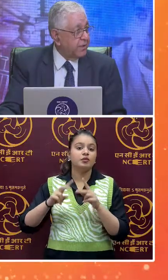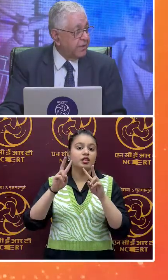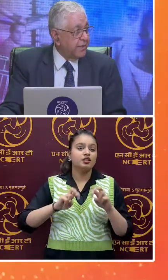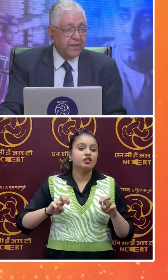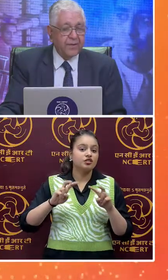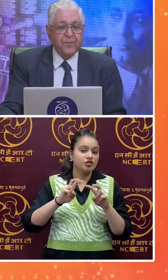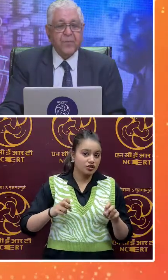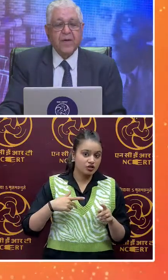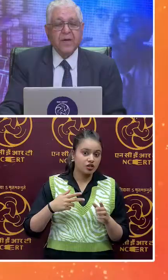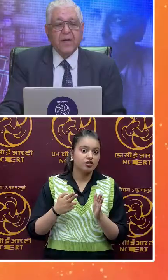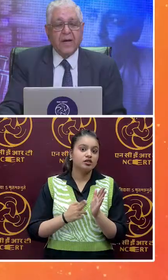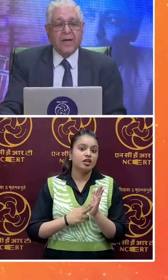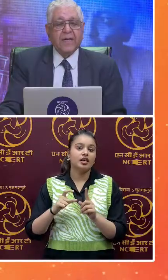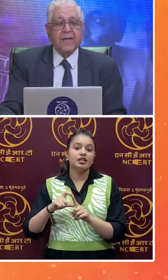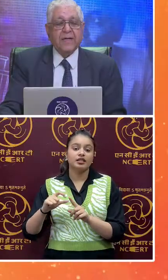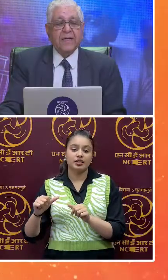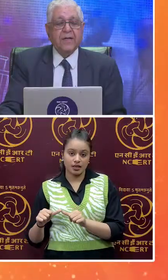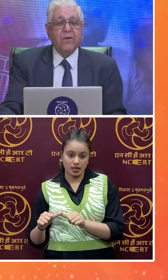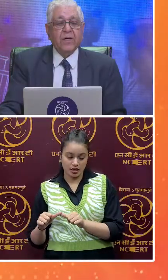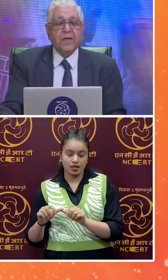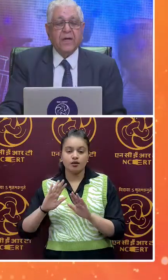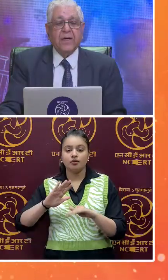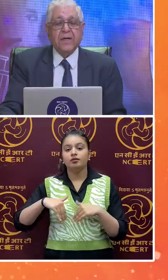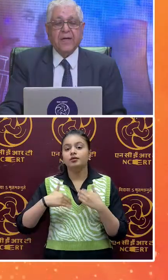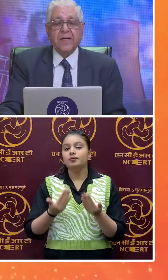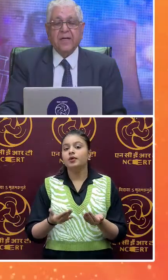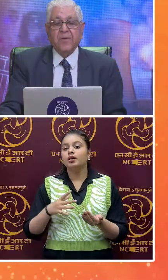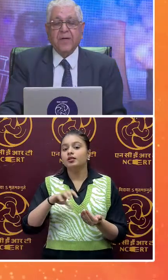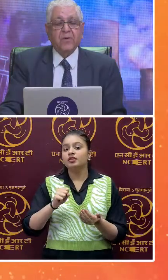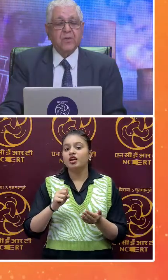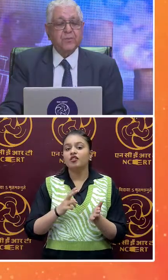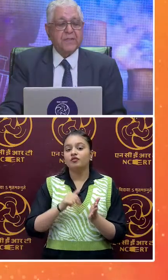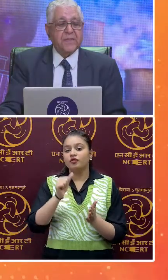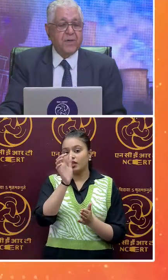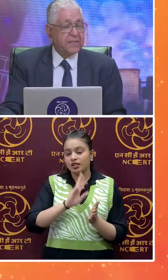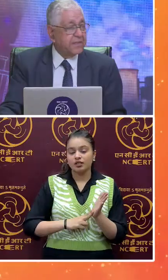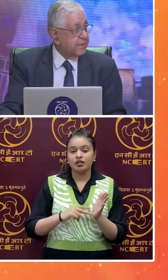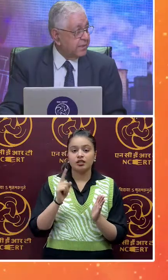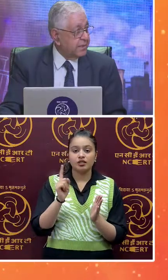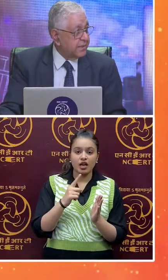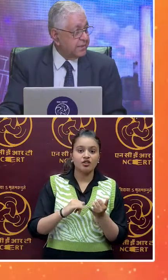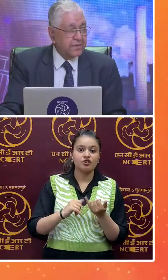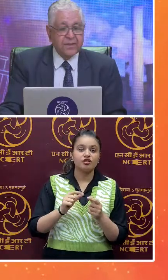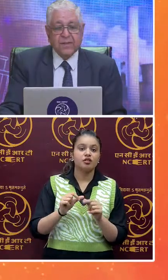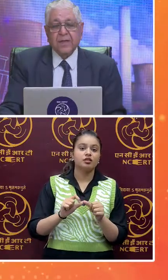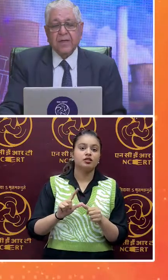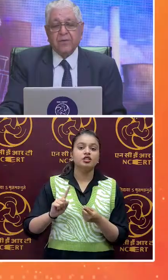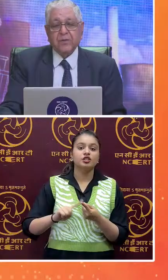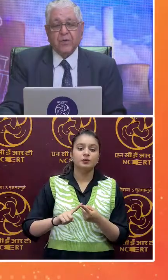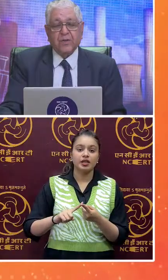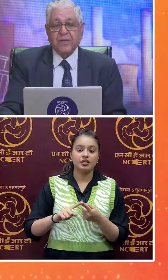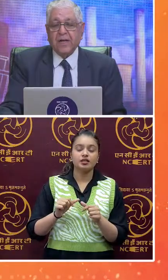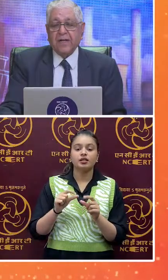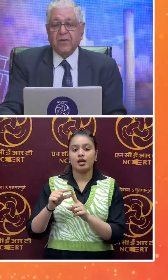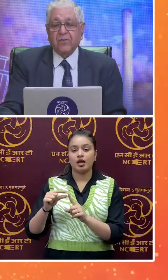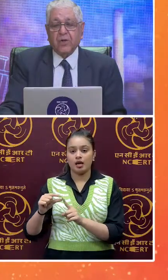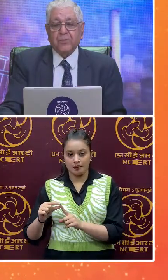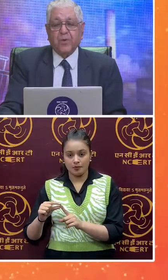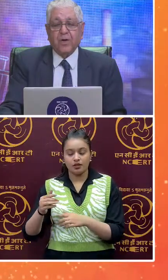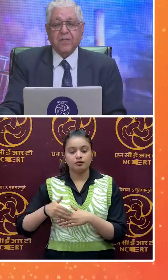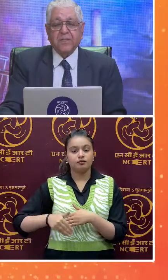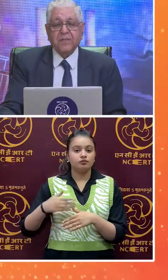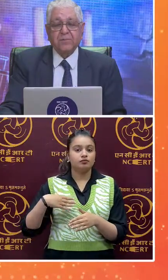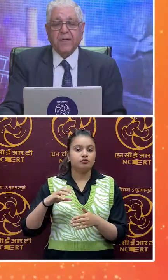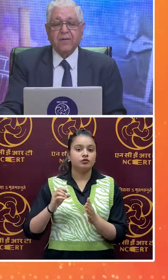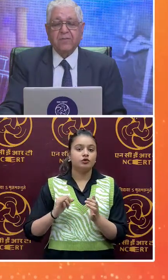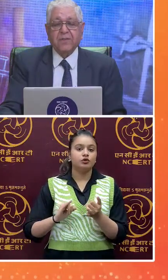domain within DAE. And a year later, he got Indian National Committee for Space Applications and Research, which was on the lines of